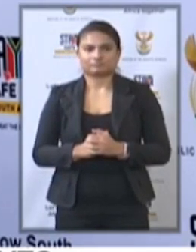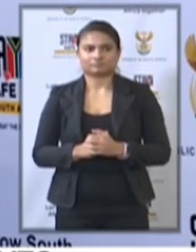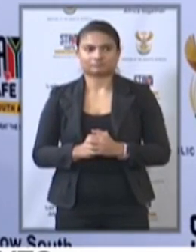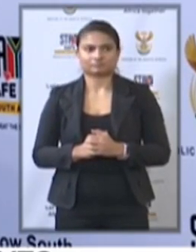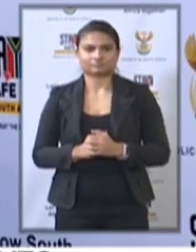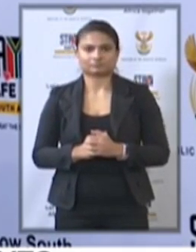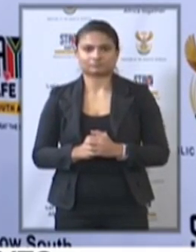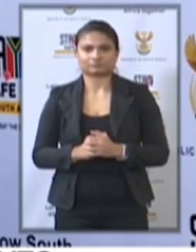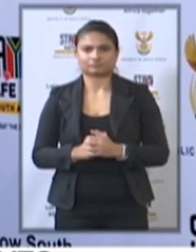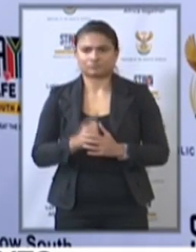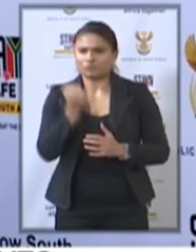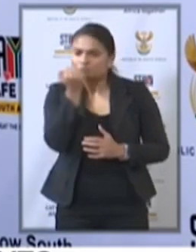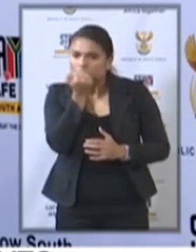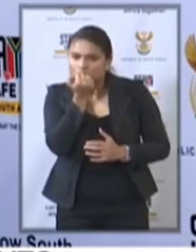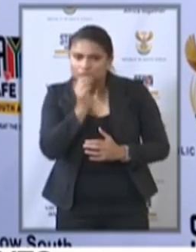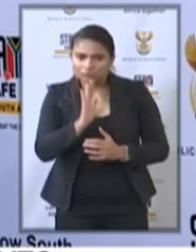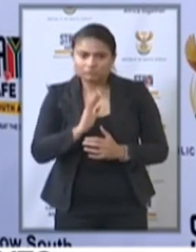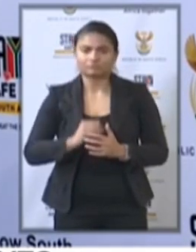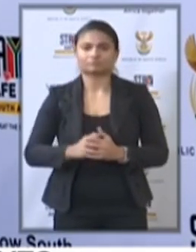Sorry.